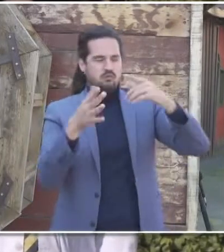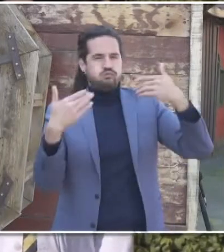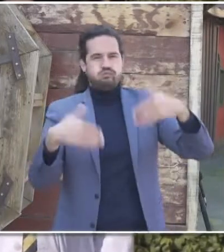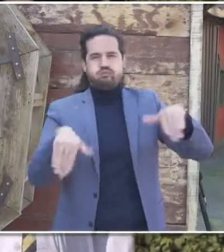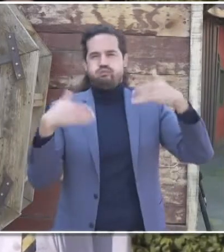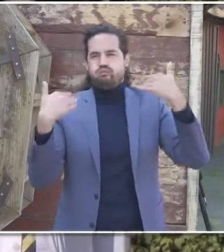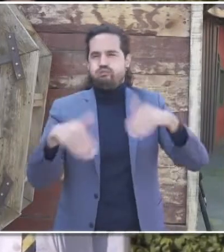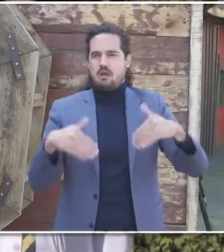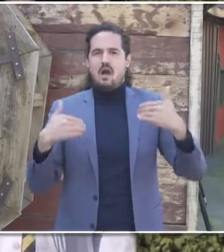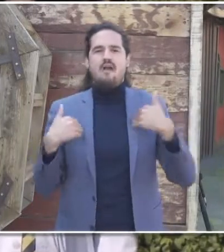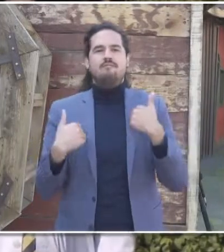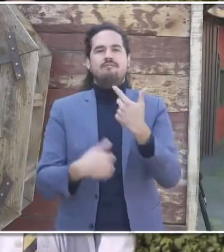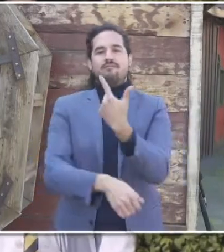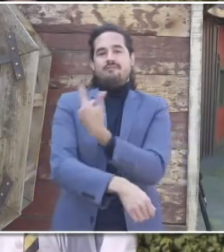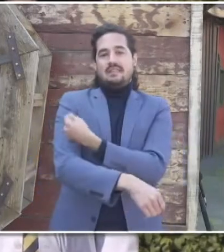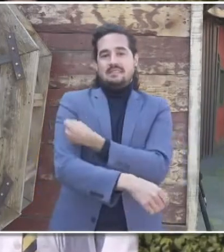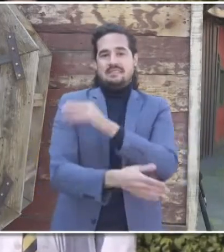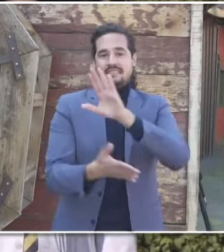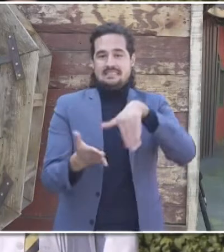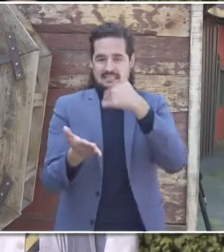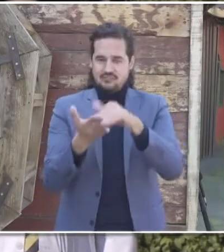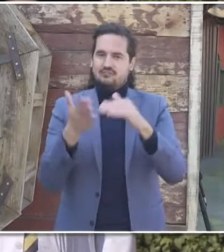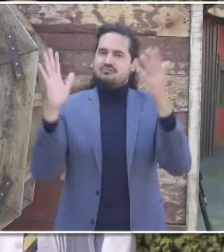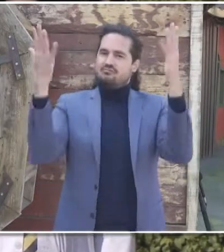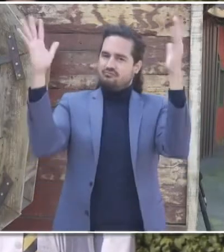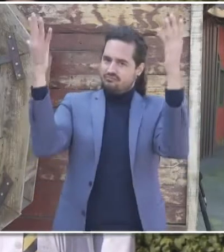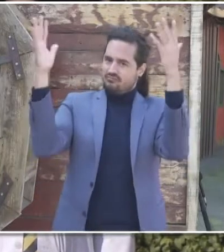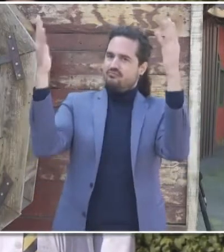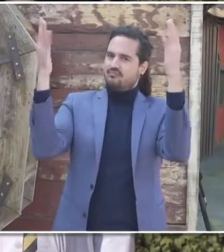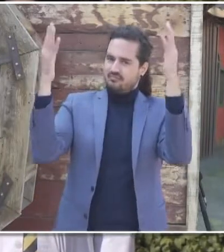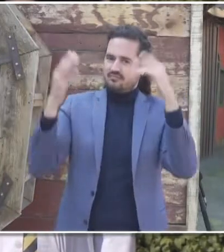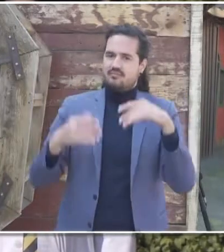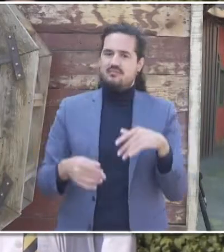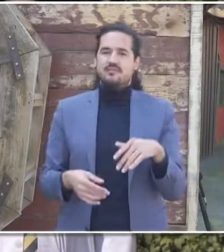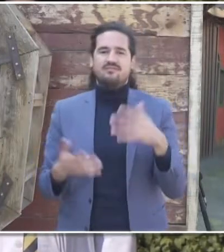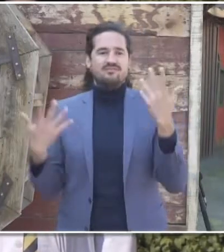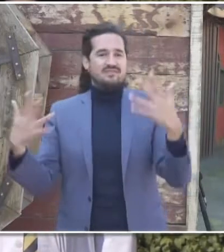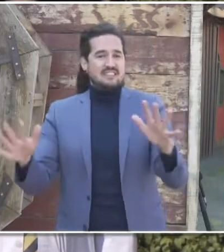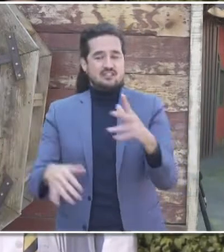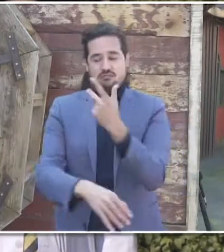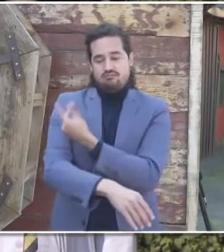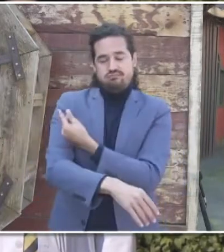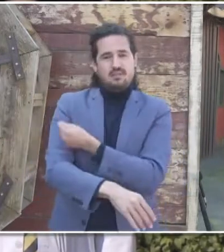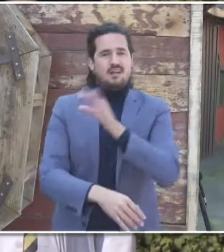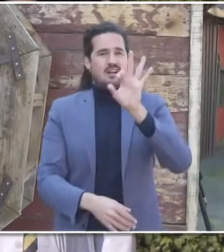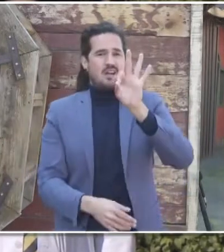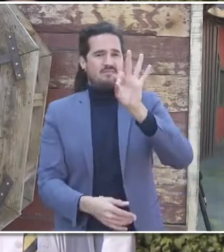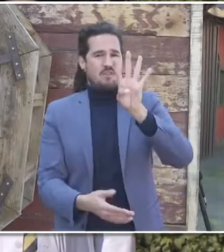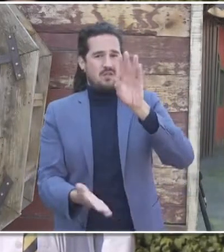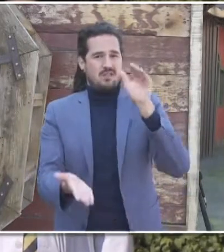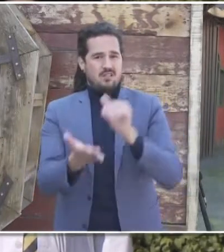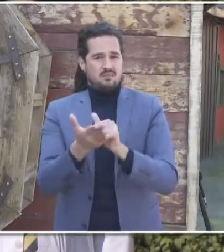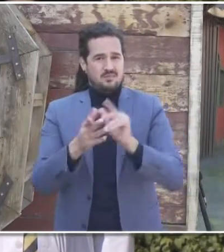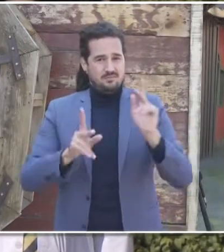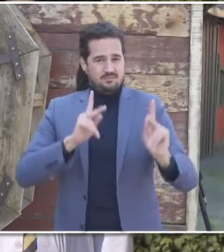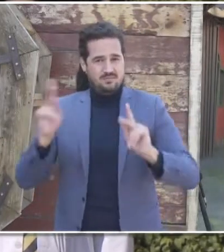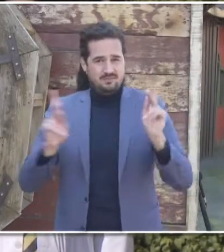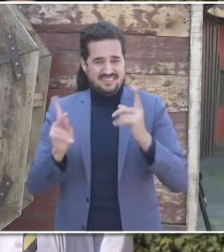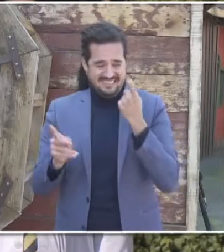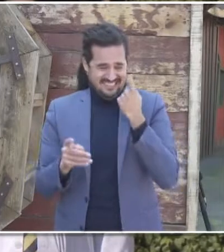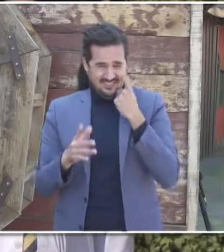have provided here. As it said, 94,000 vaccines so far, and we're just beginning. Almost 10% of